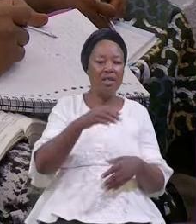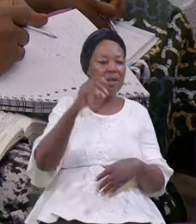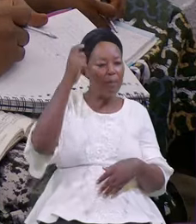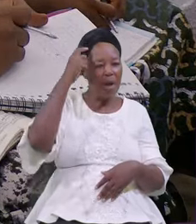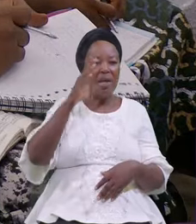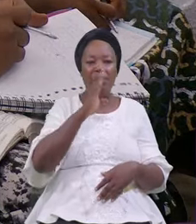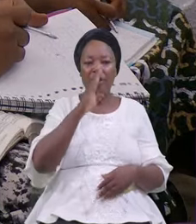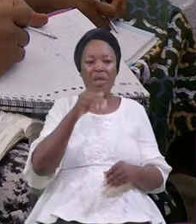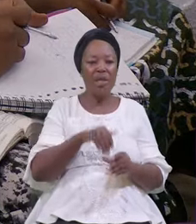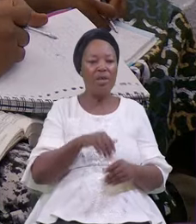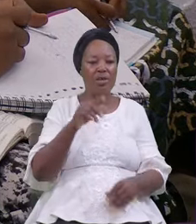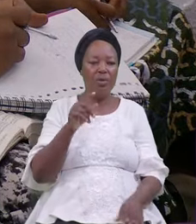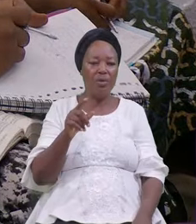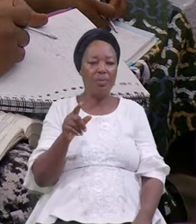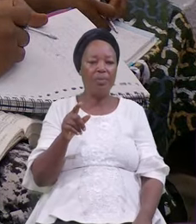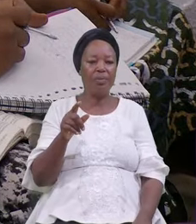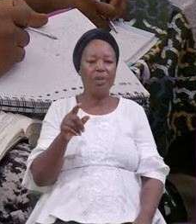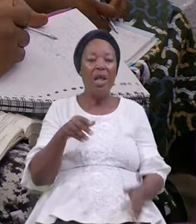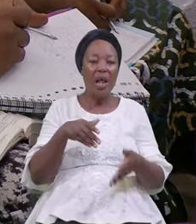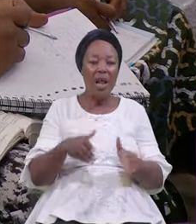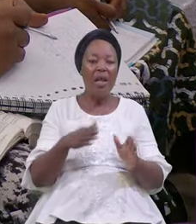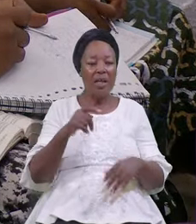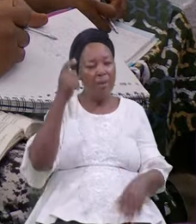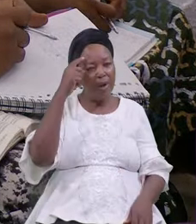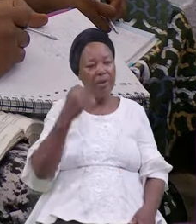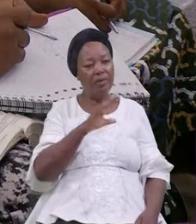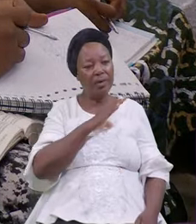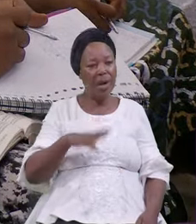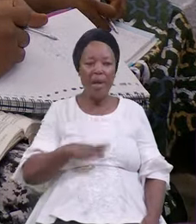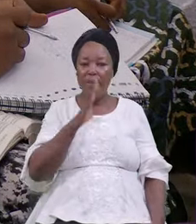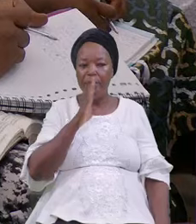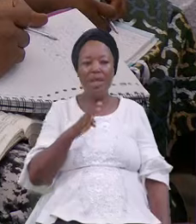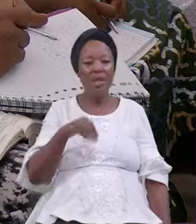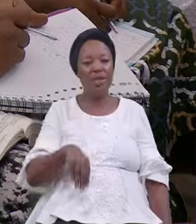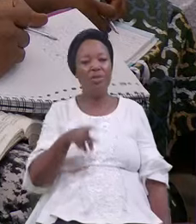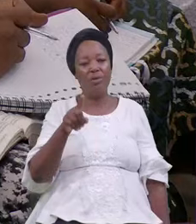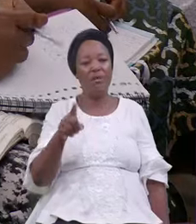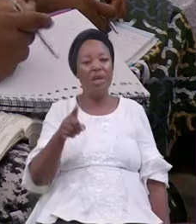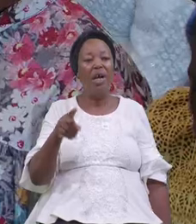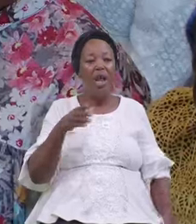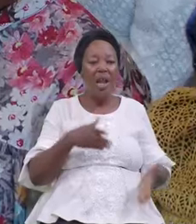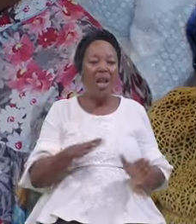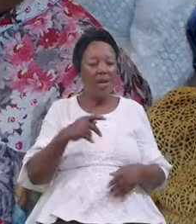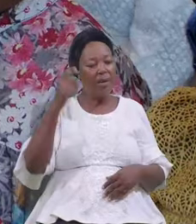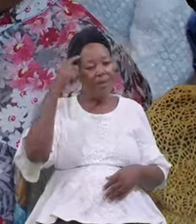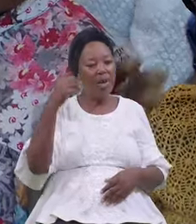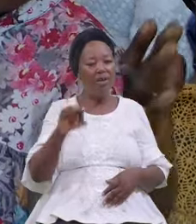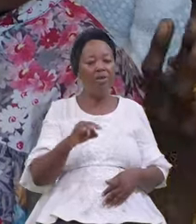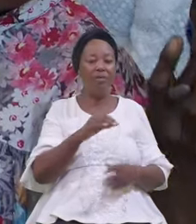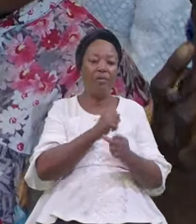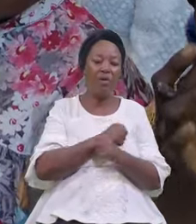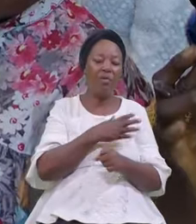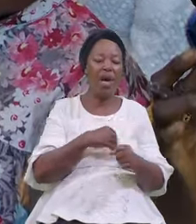be in you. Let the mind of Christ be in you. Let the mind of love be in you. Let the mind